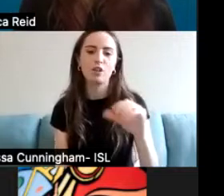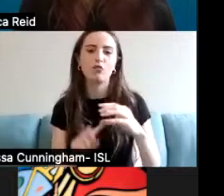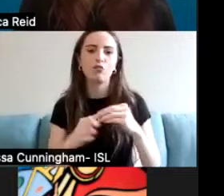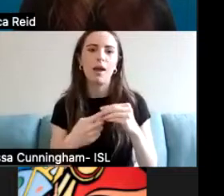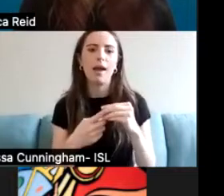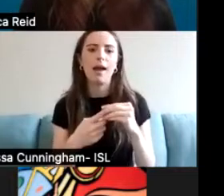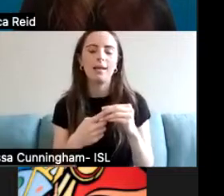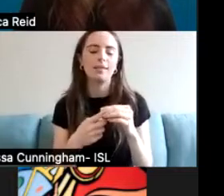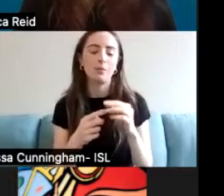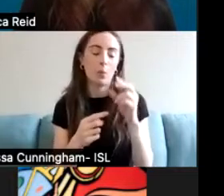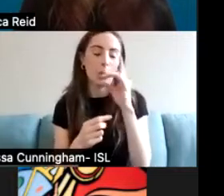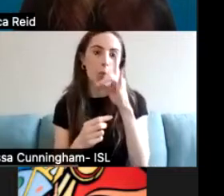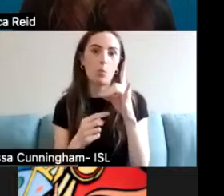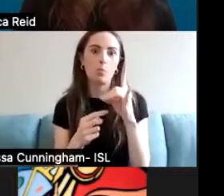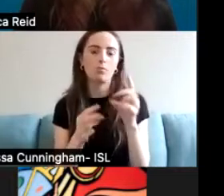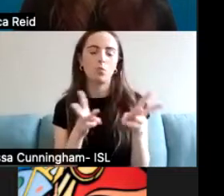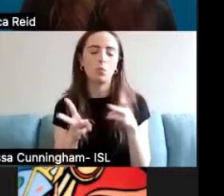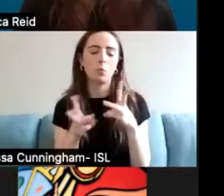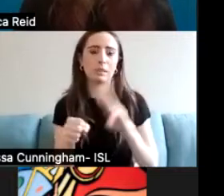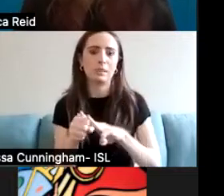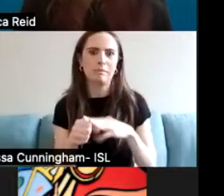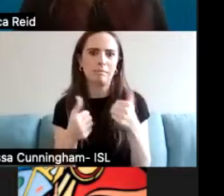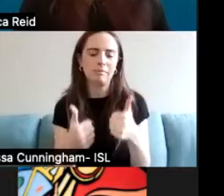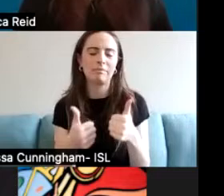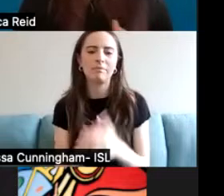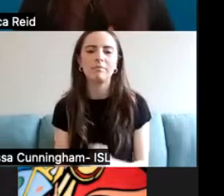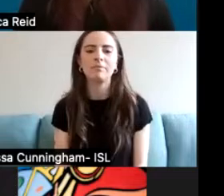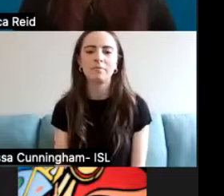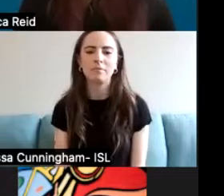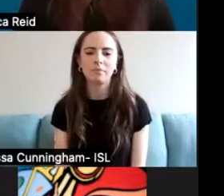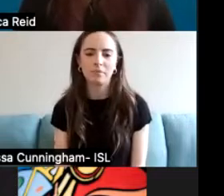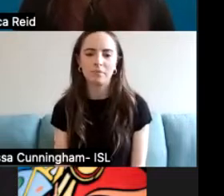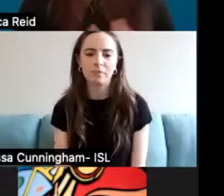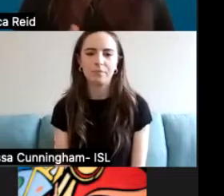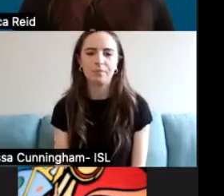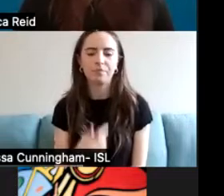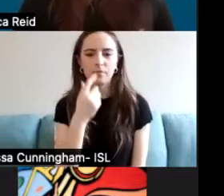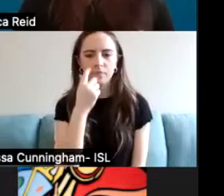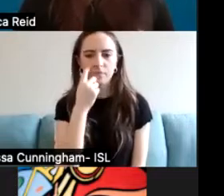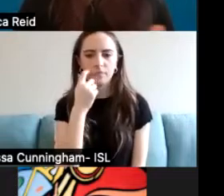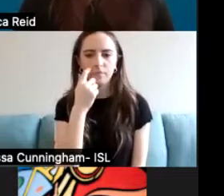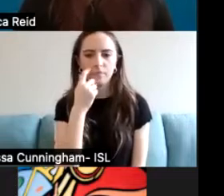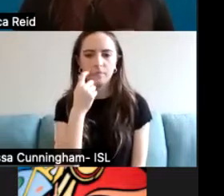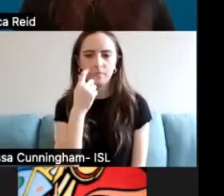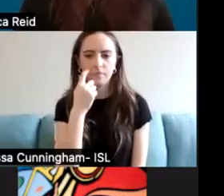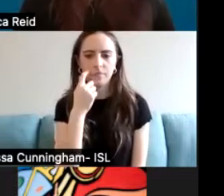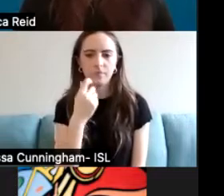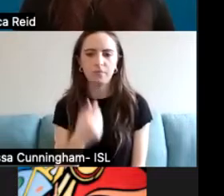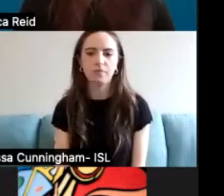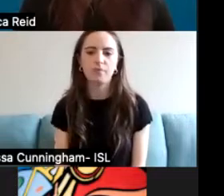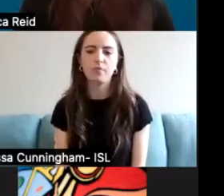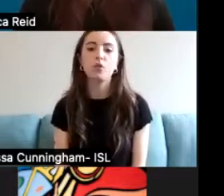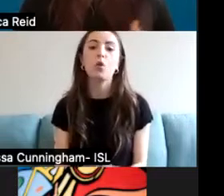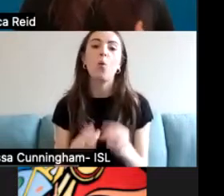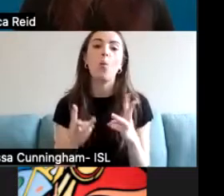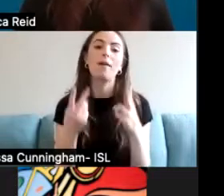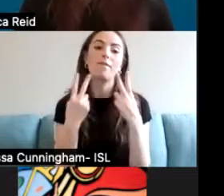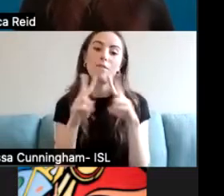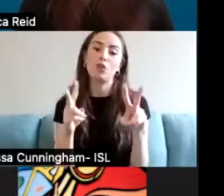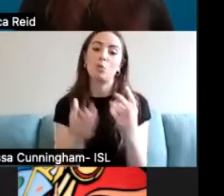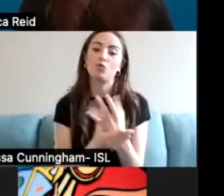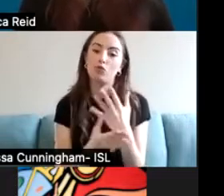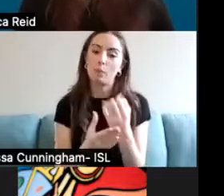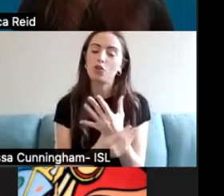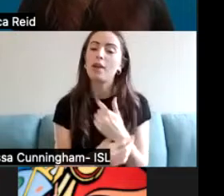up as an actual slide. So just to give a visual descriptor of myself, I'm a